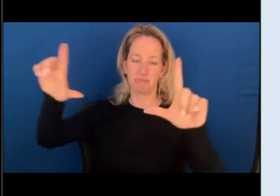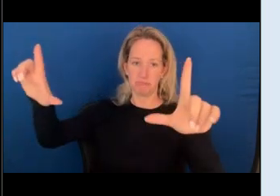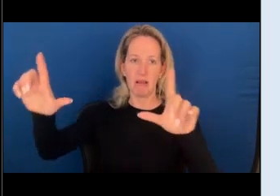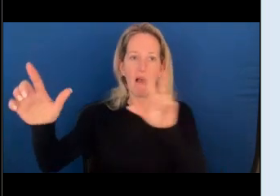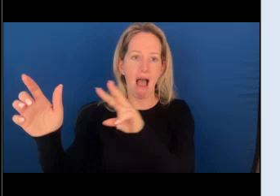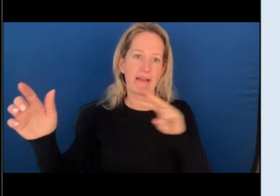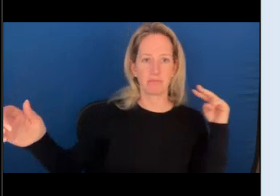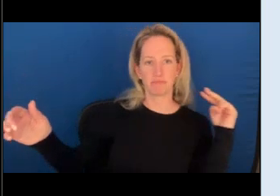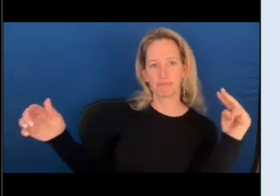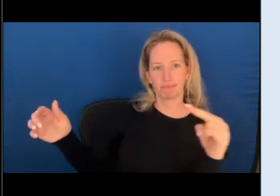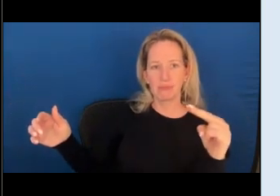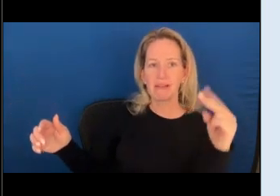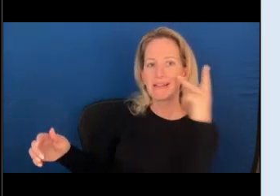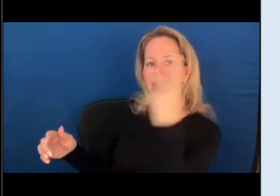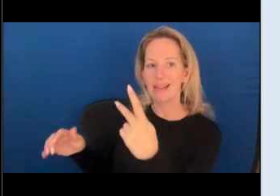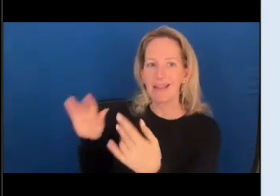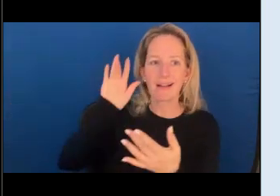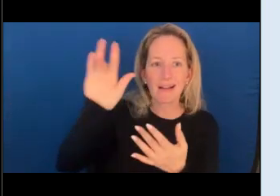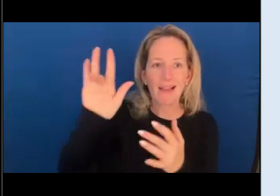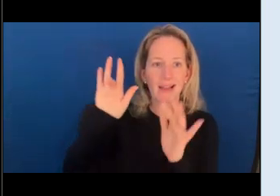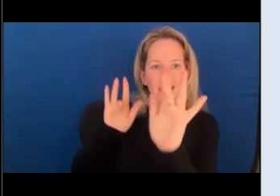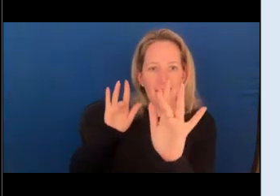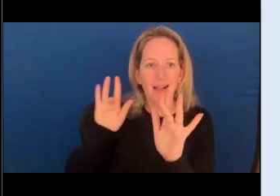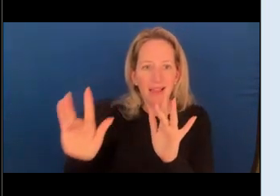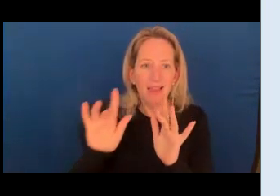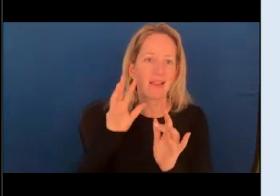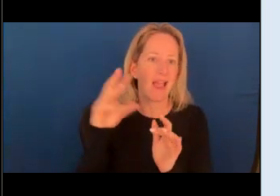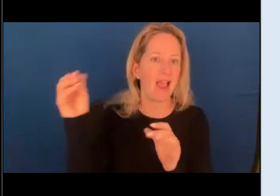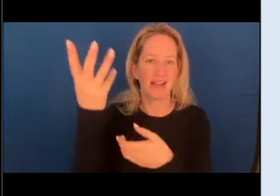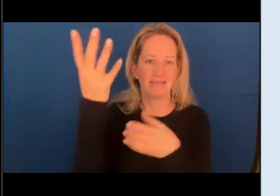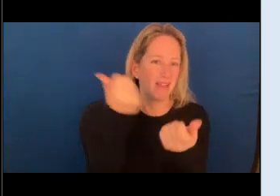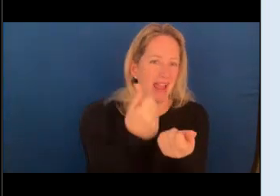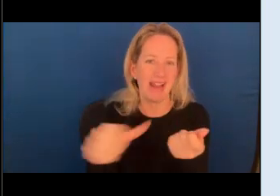engagement on each page of the website, which is really cool.